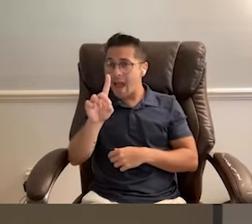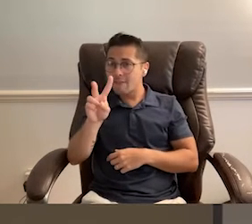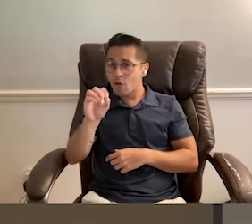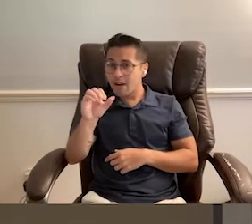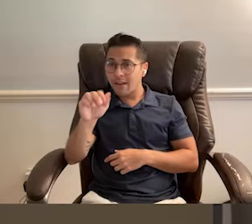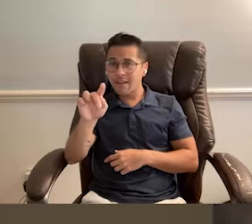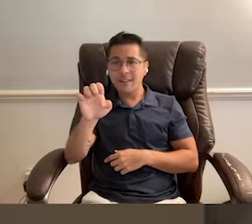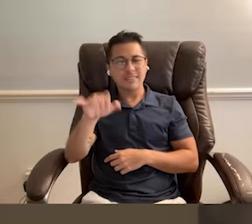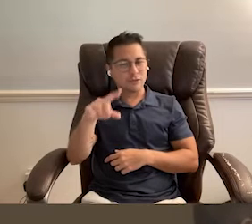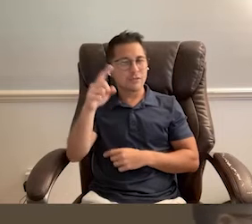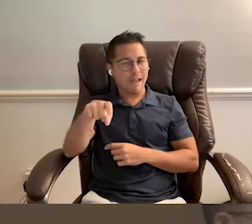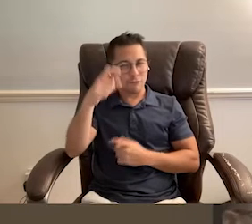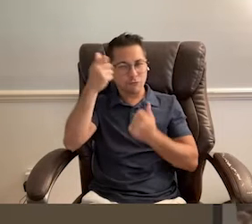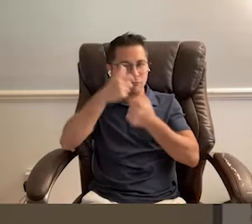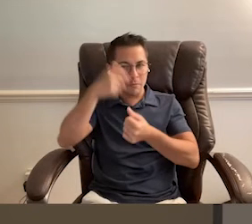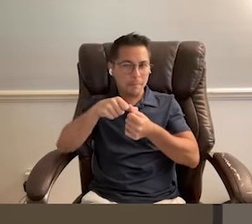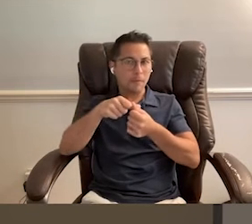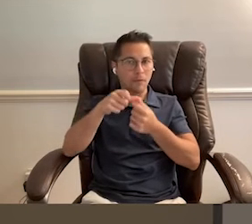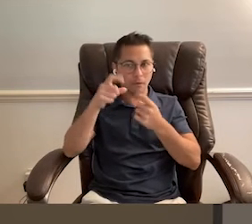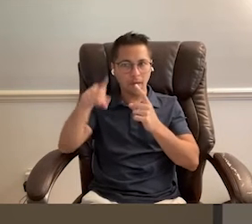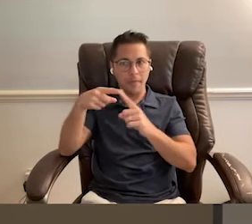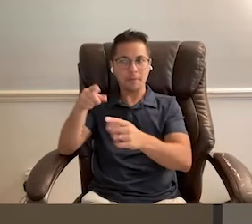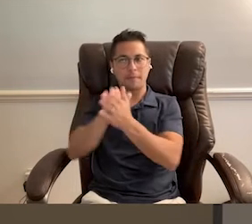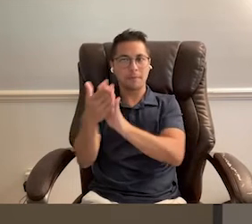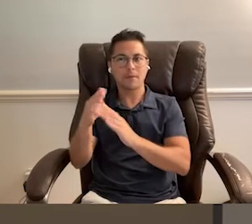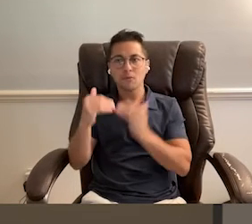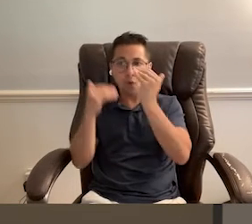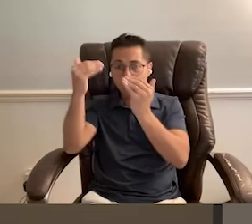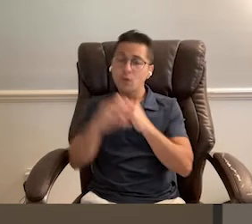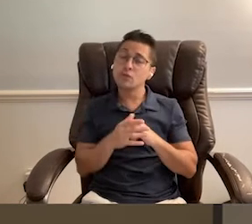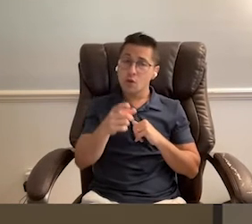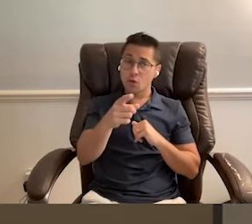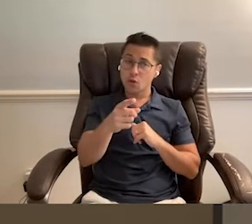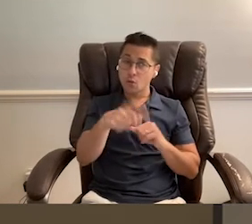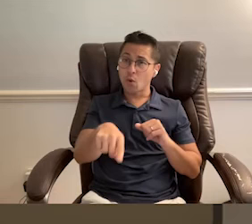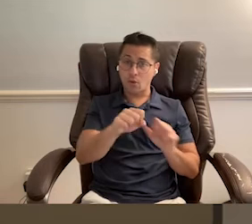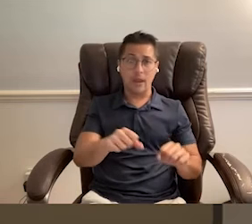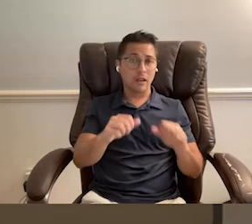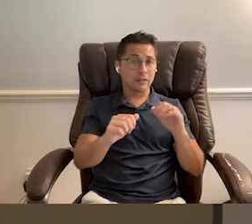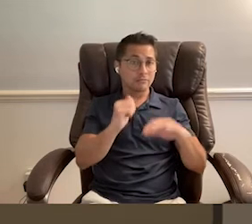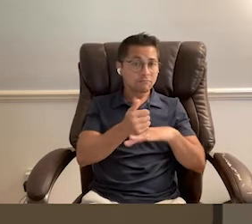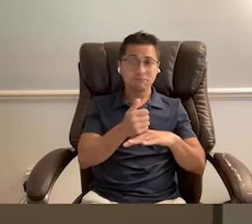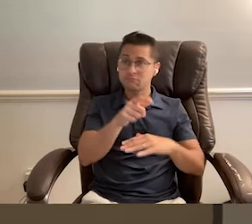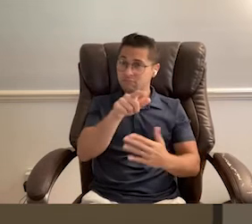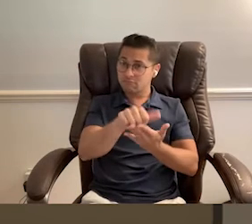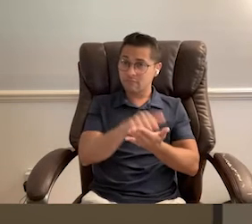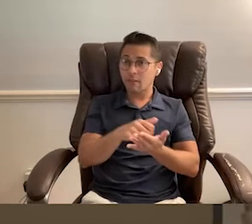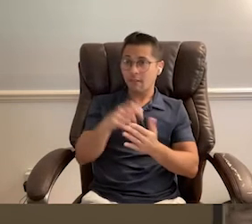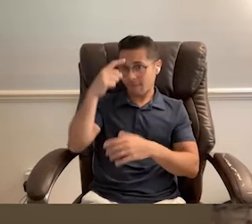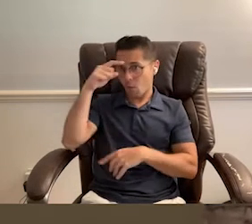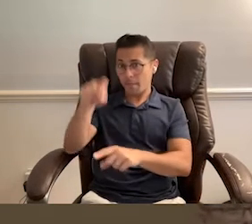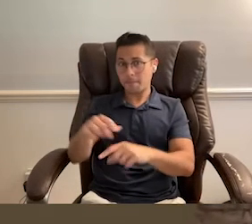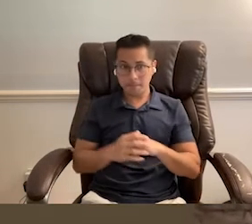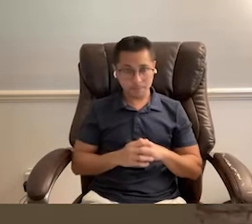But good thing to know about there is you all can establish these accounts on behalf of your local. All right,